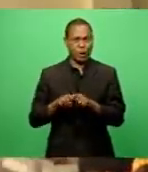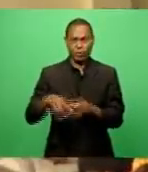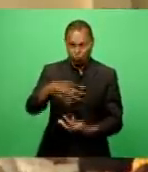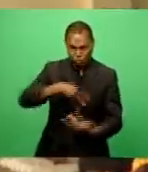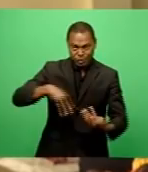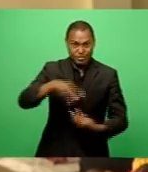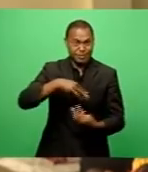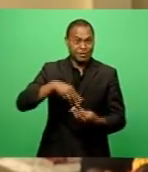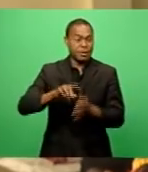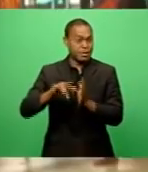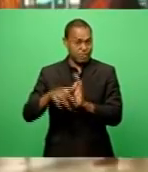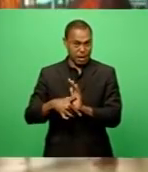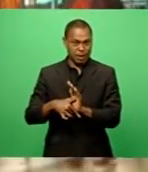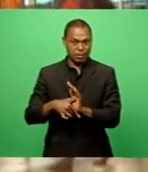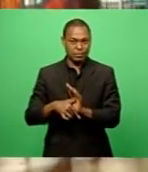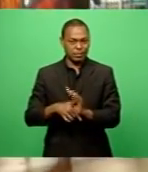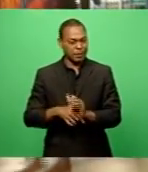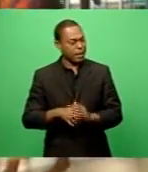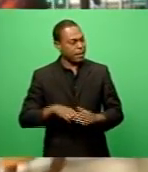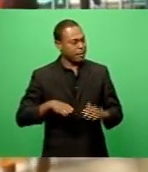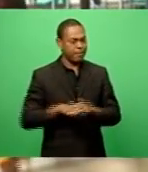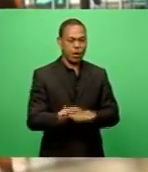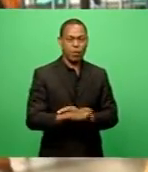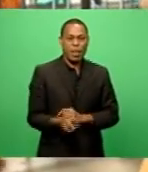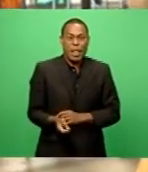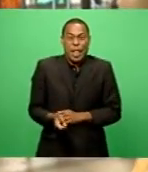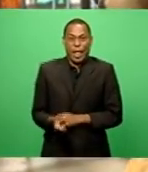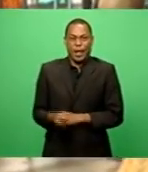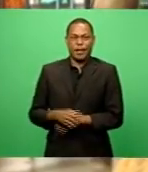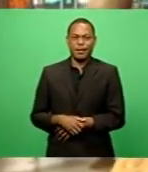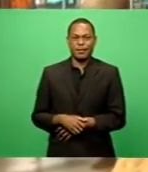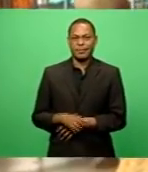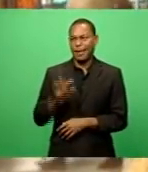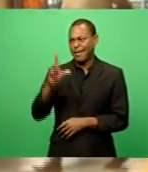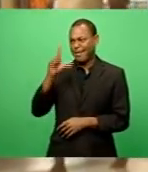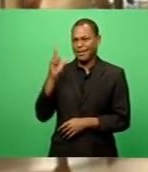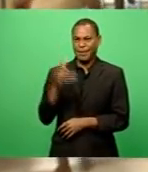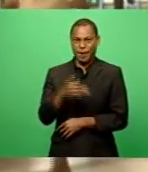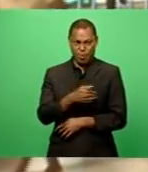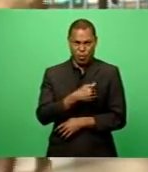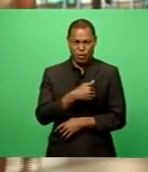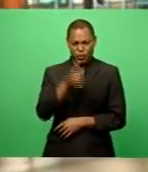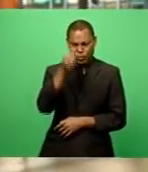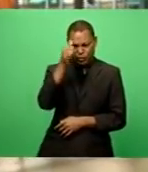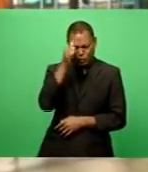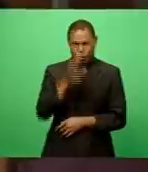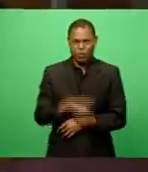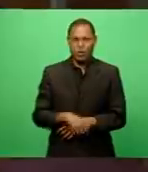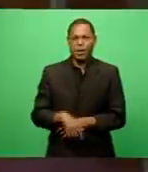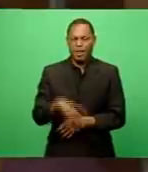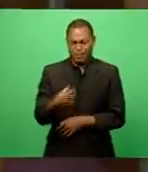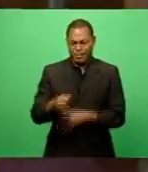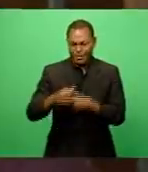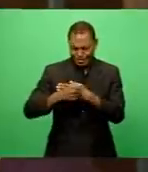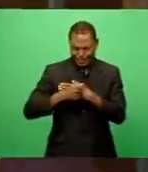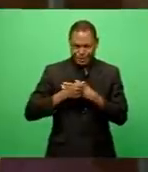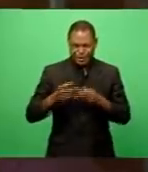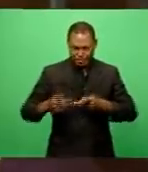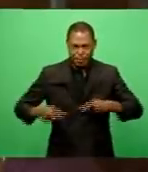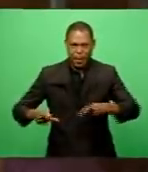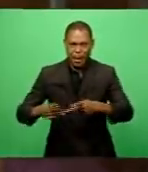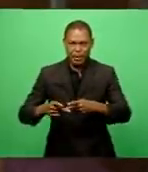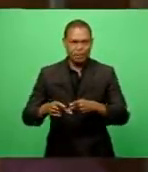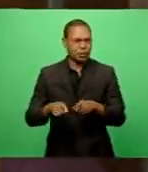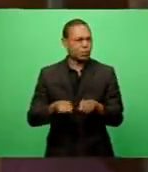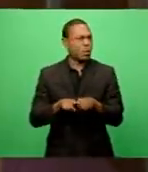they evacuated early. We came early yesterday morning knowing that we will be able to be safe here. We have learned